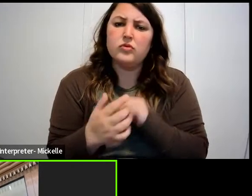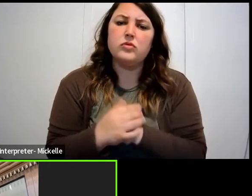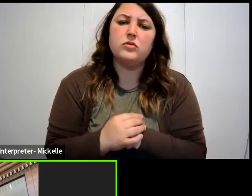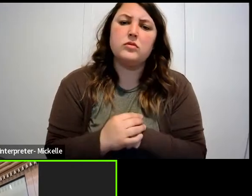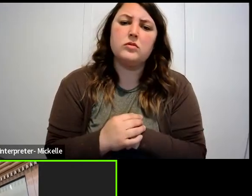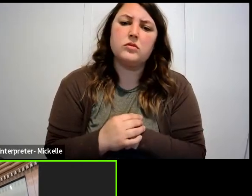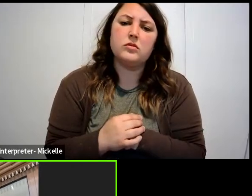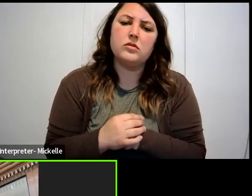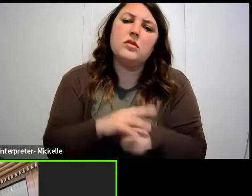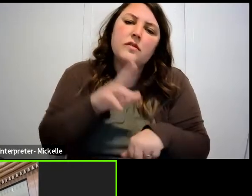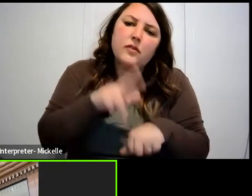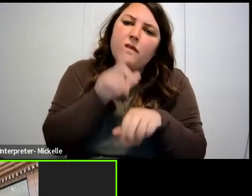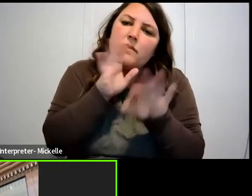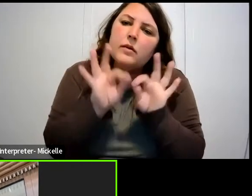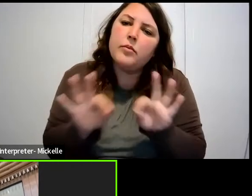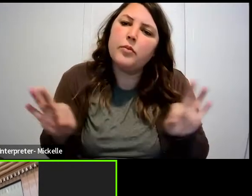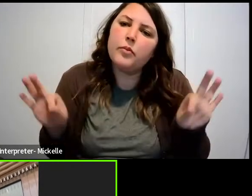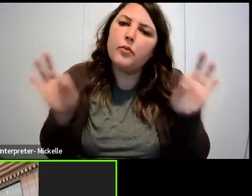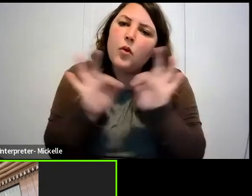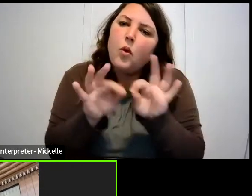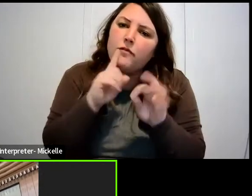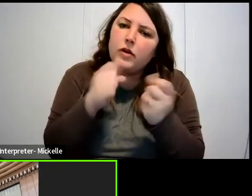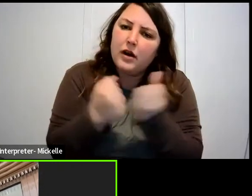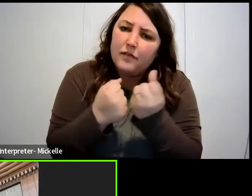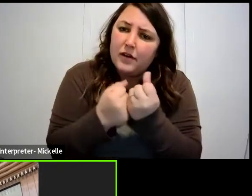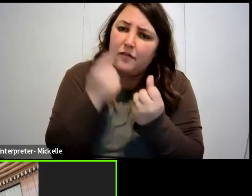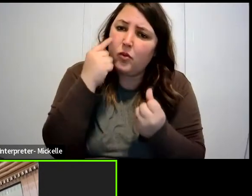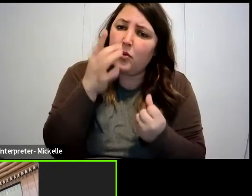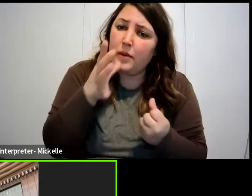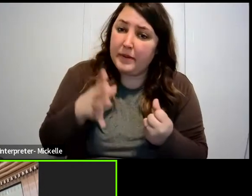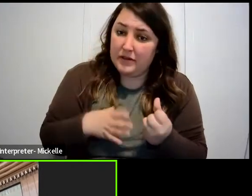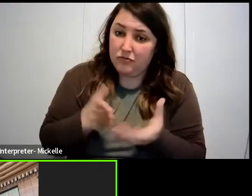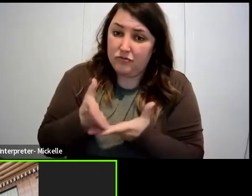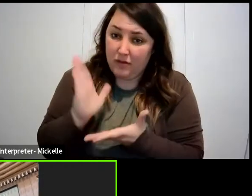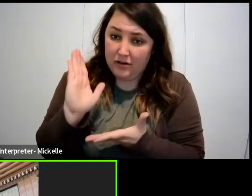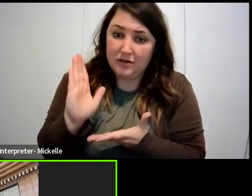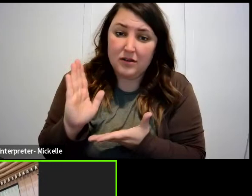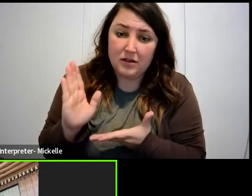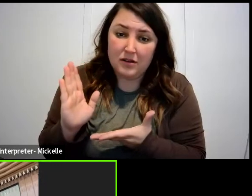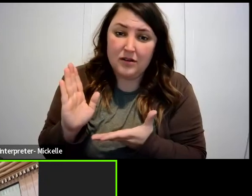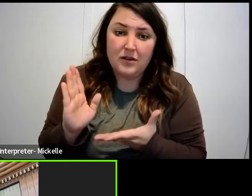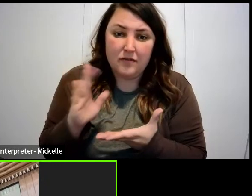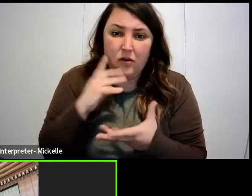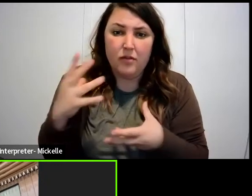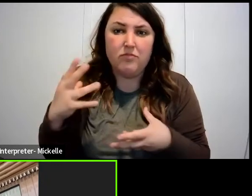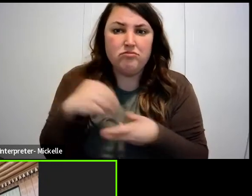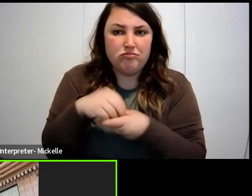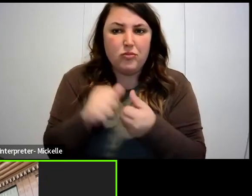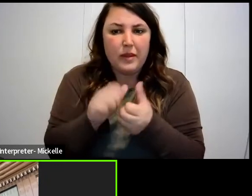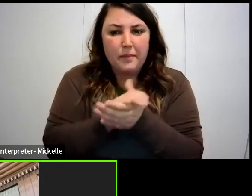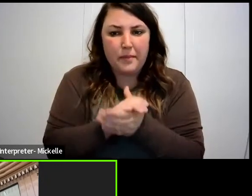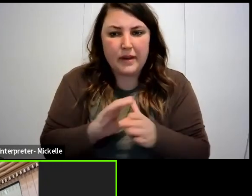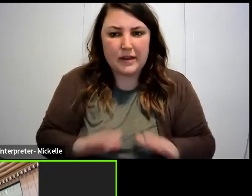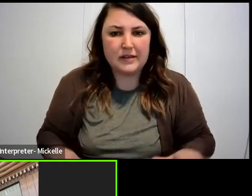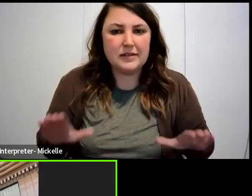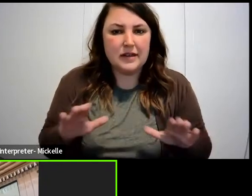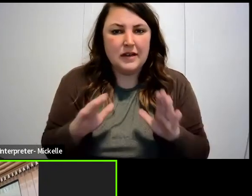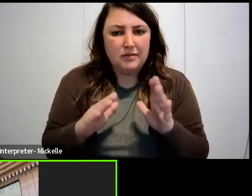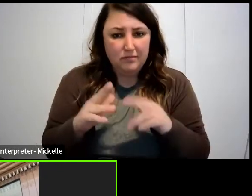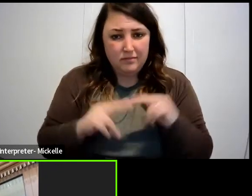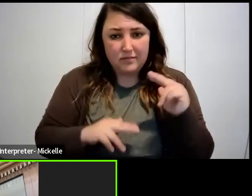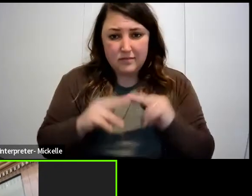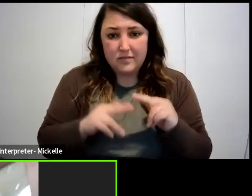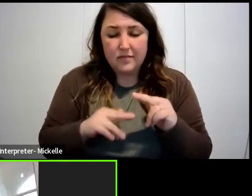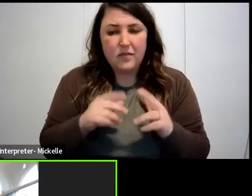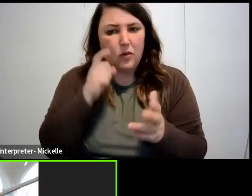course, it is vital in advocating for women's rights to participate in peace building and be acknowledged as a true